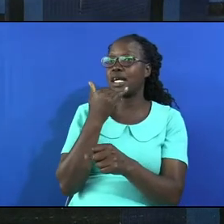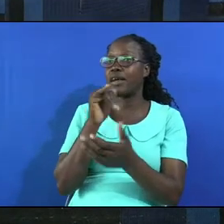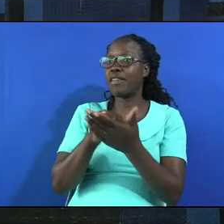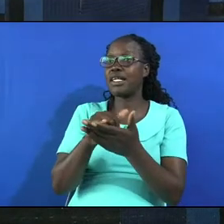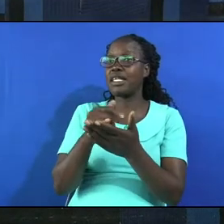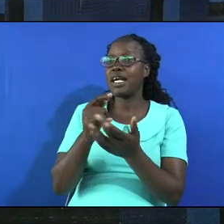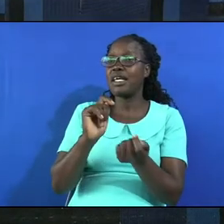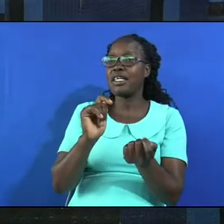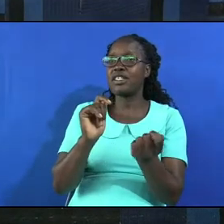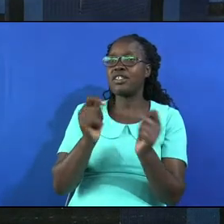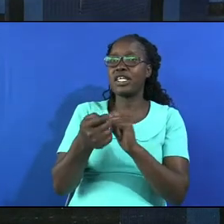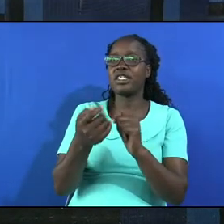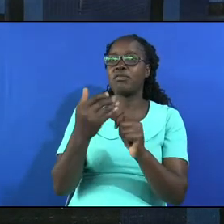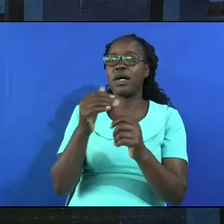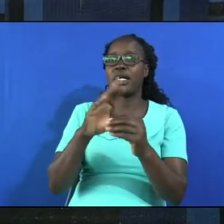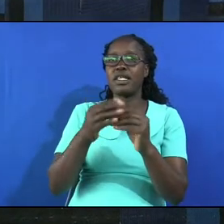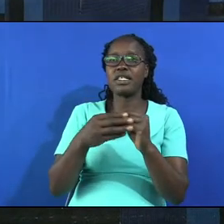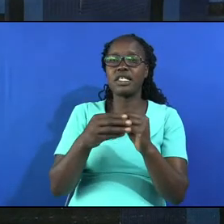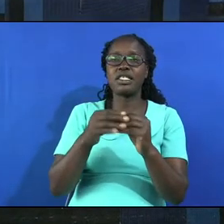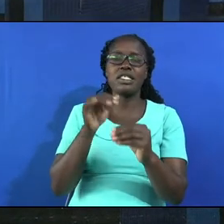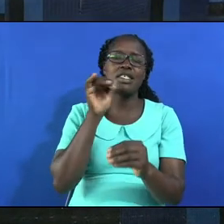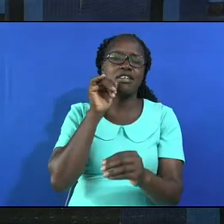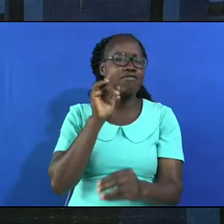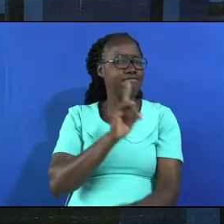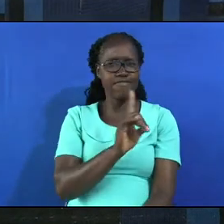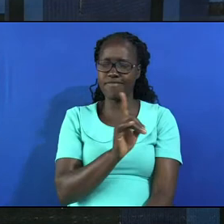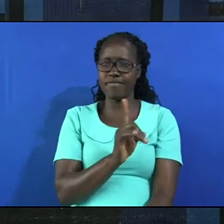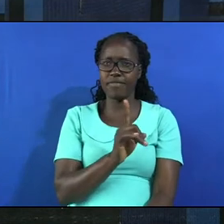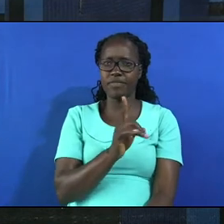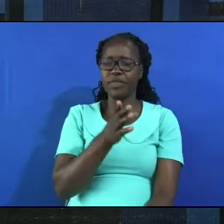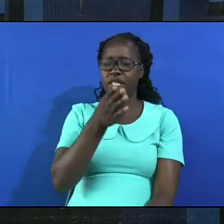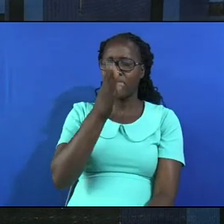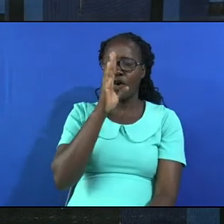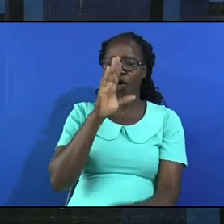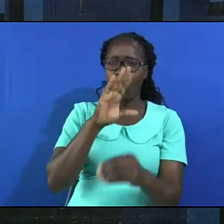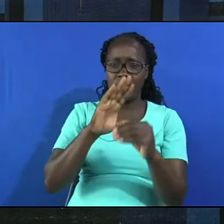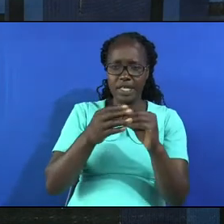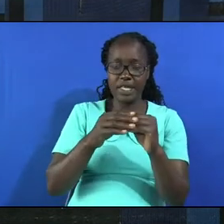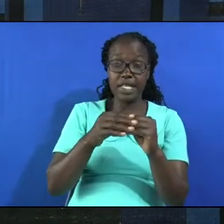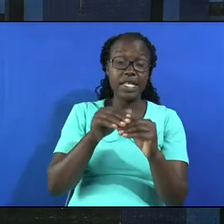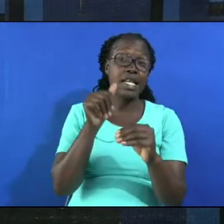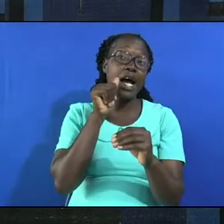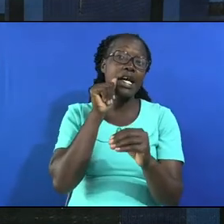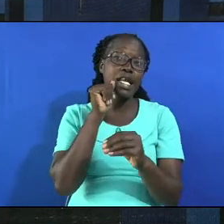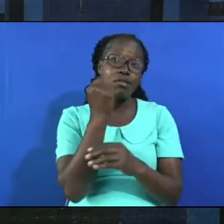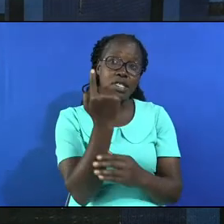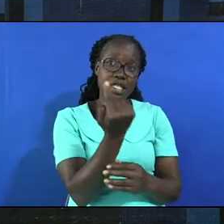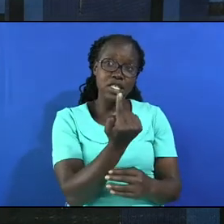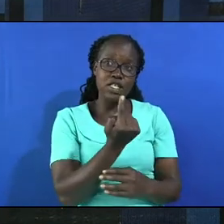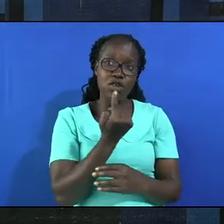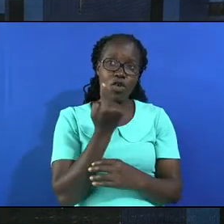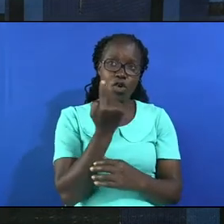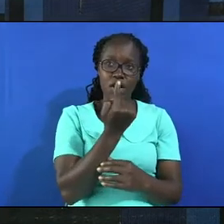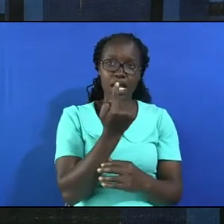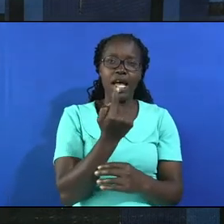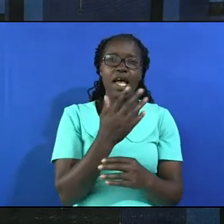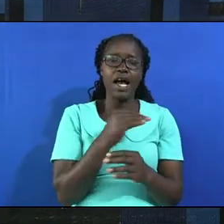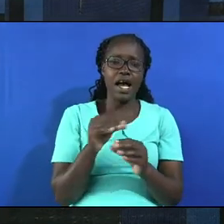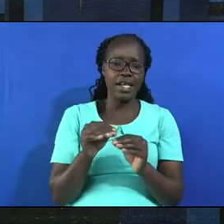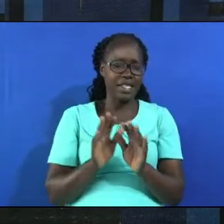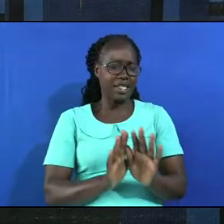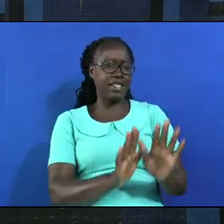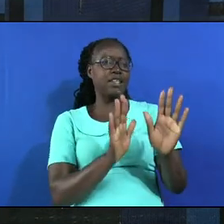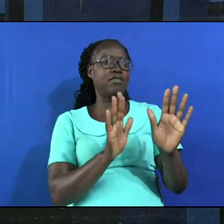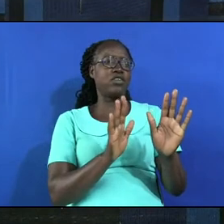he corrected by creating Eve. God created Adam single and he left